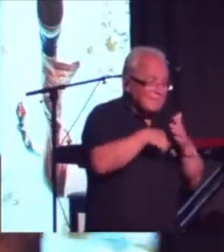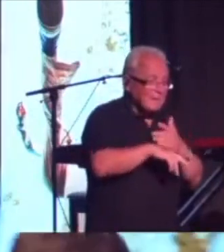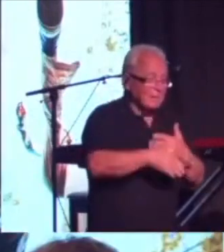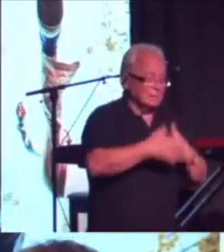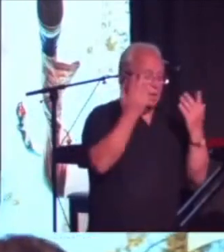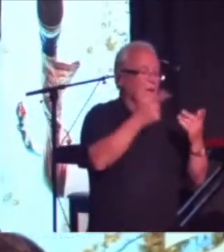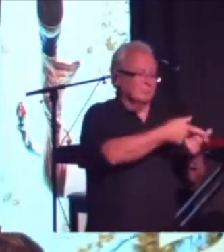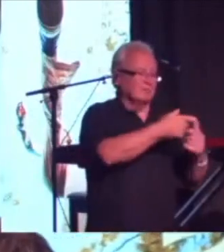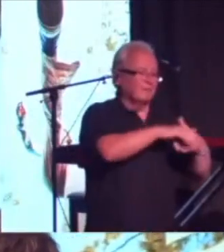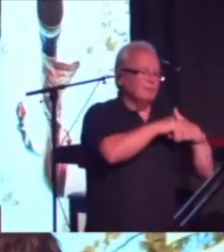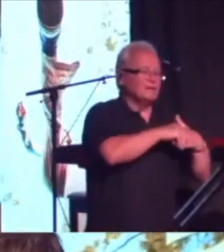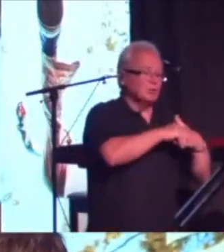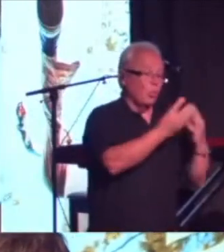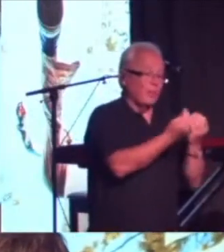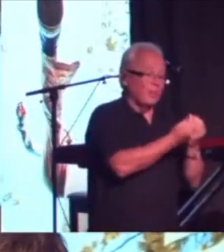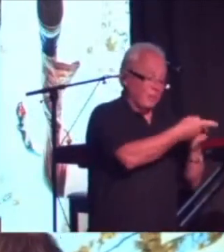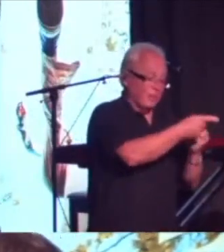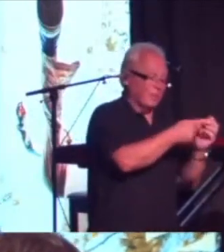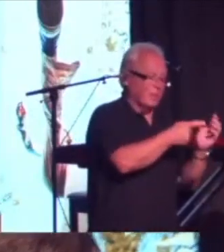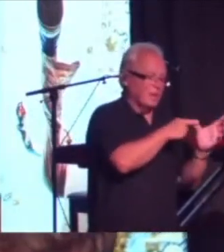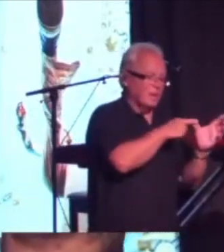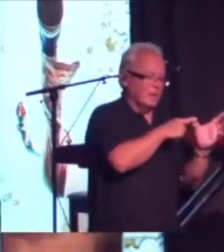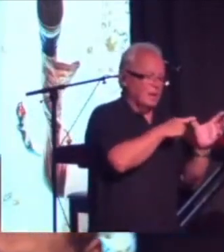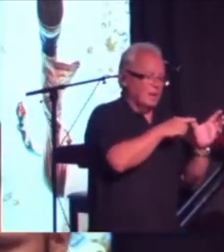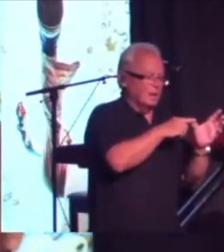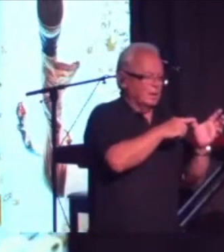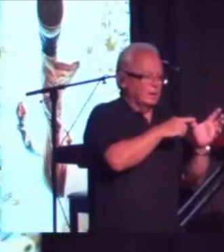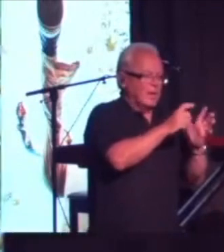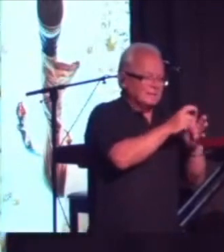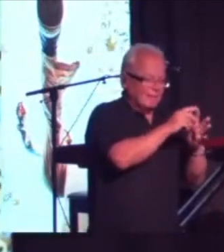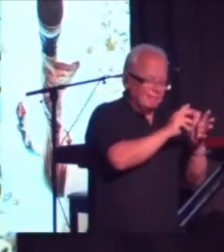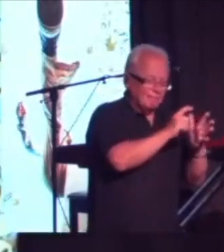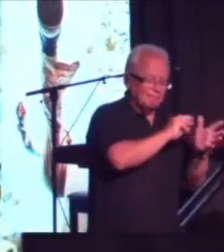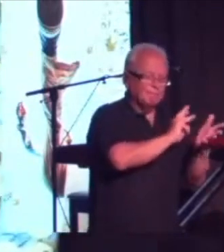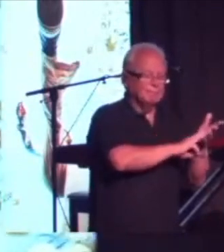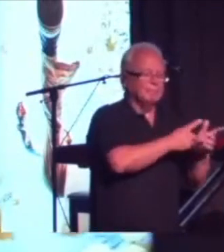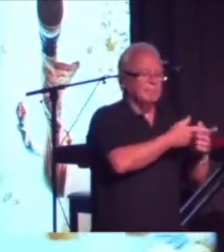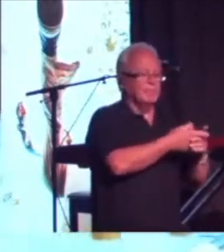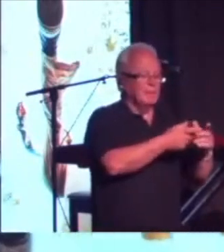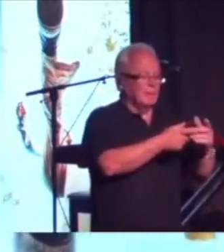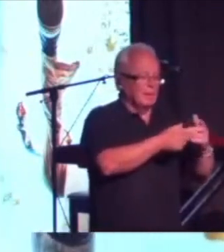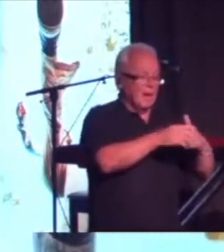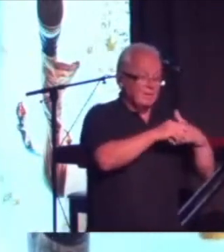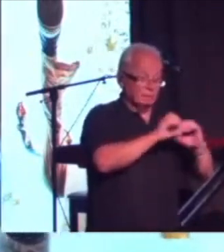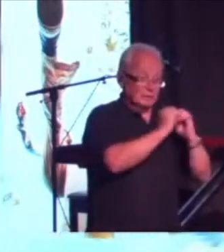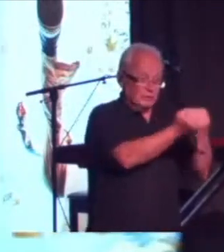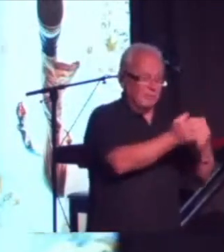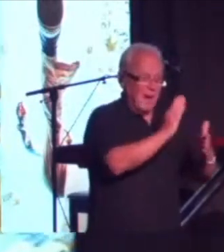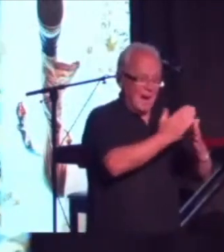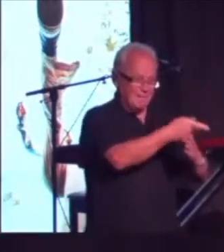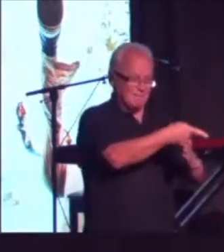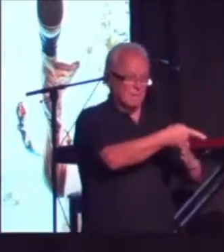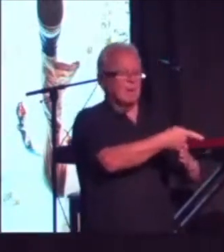Abraham. It was a friendship relationship. And so what this verse is essentially saying is that friendship is the most formative